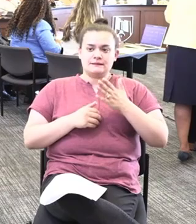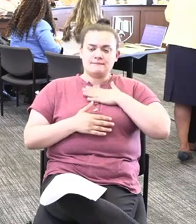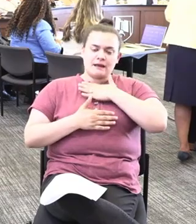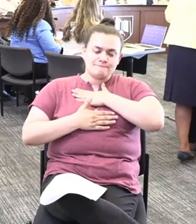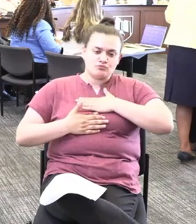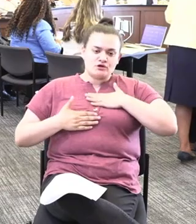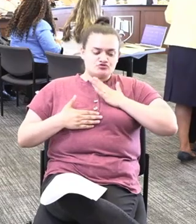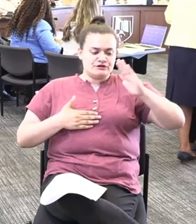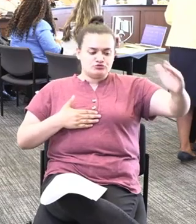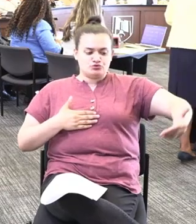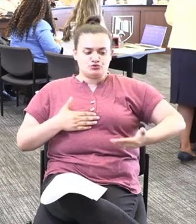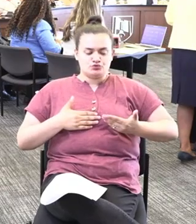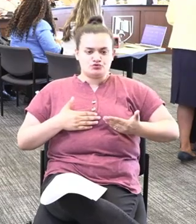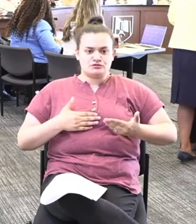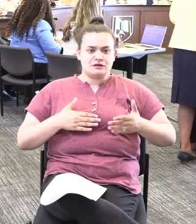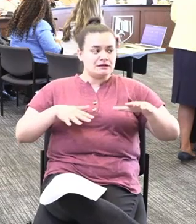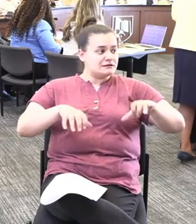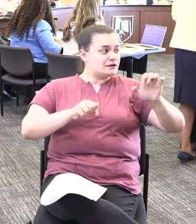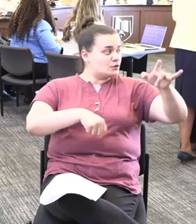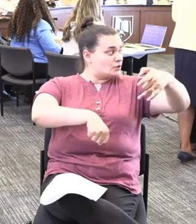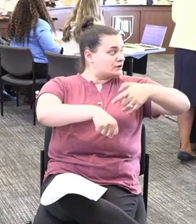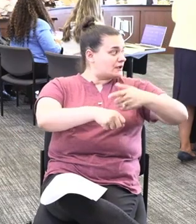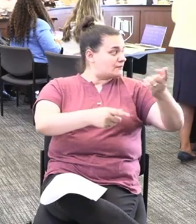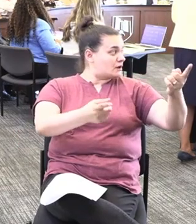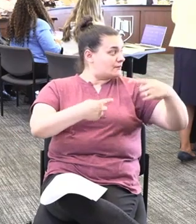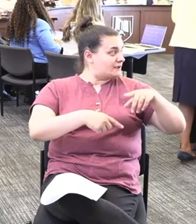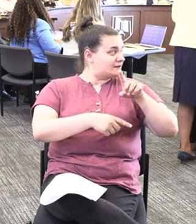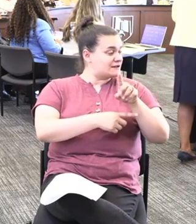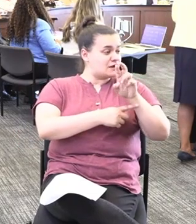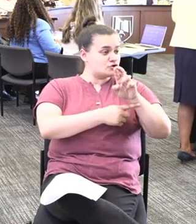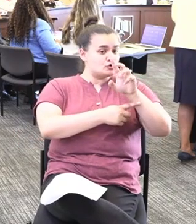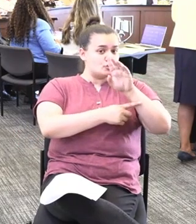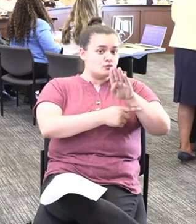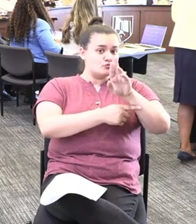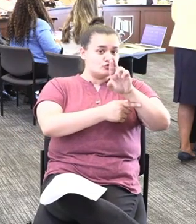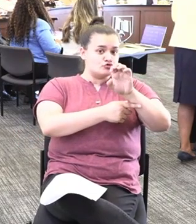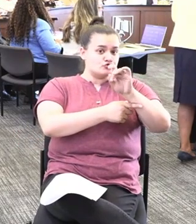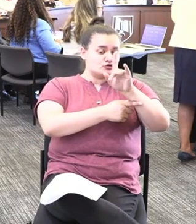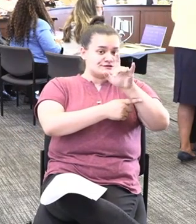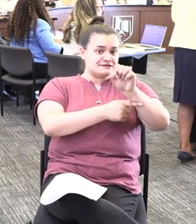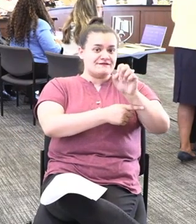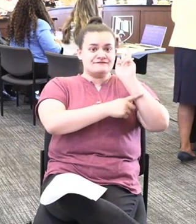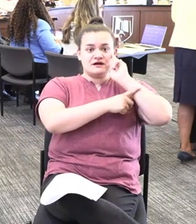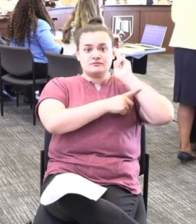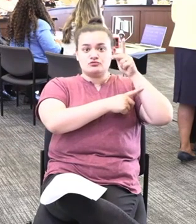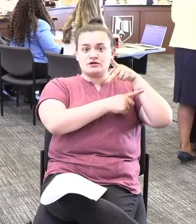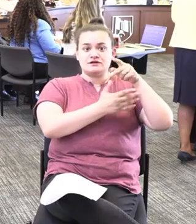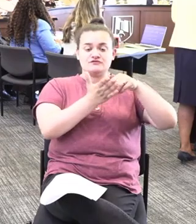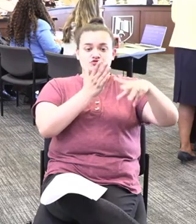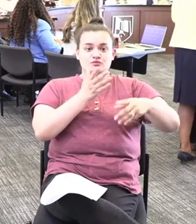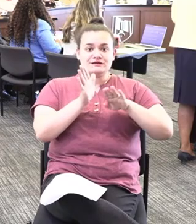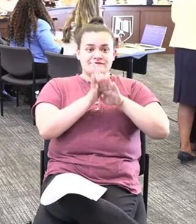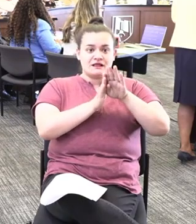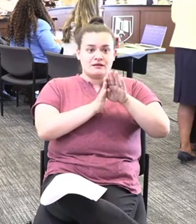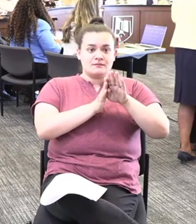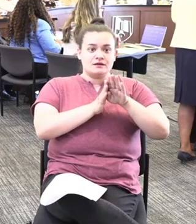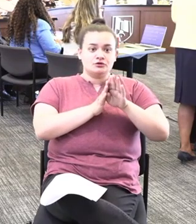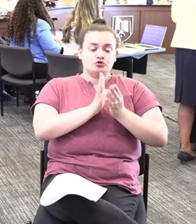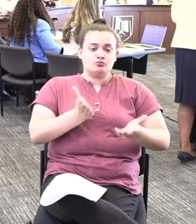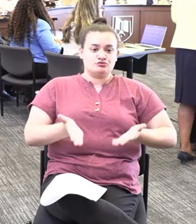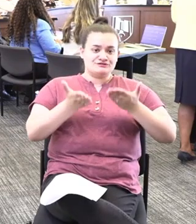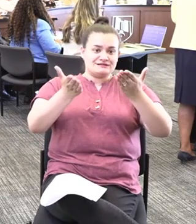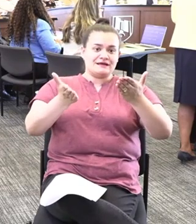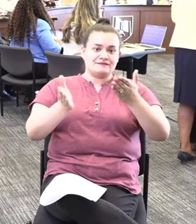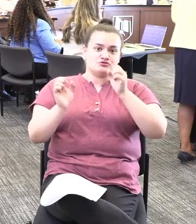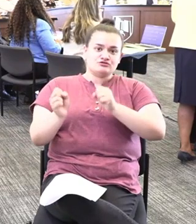to introduce, take your time coming up here, Dr. Brooks, the Vice President of Student Development, to present the Strategic Enrollment